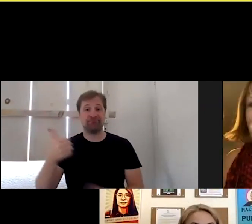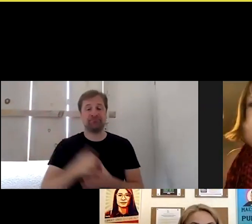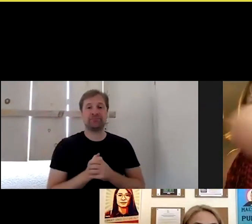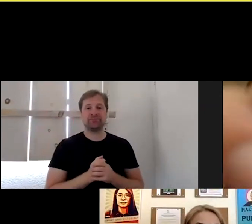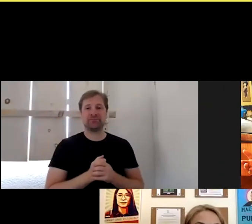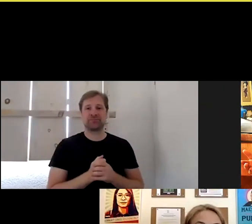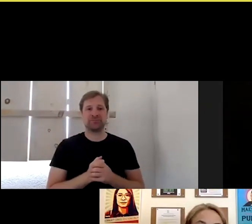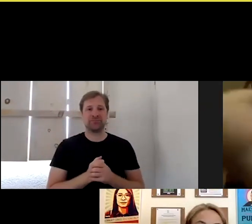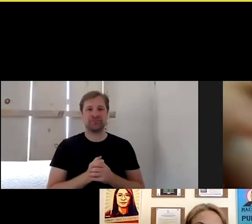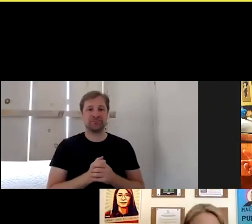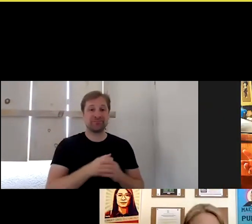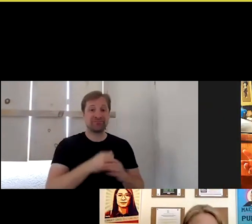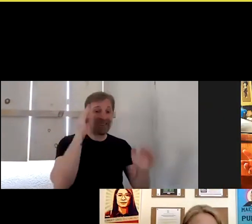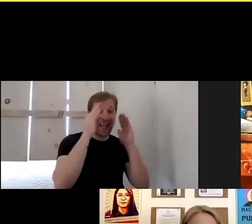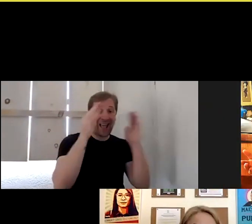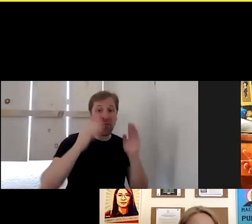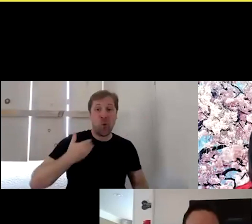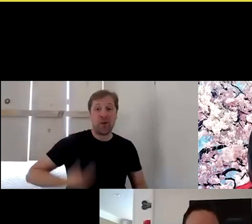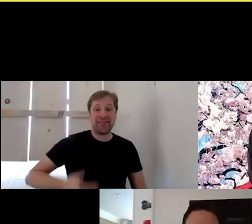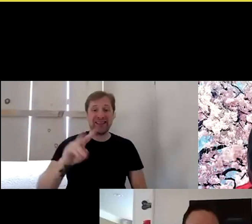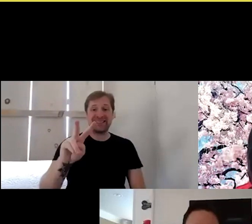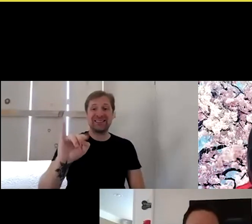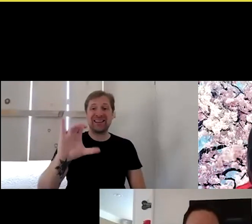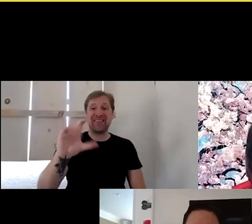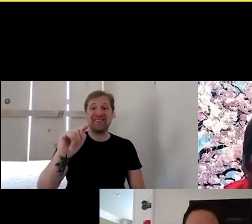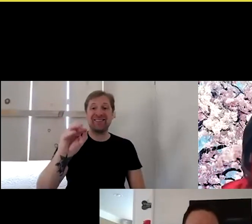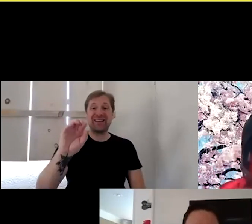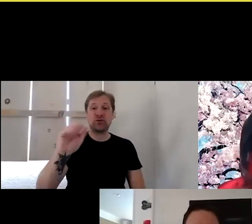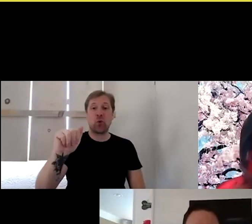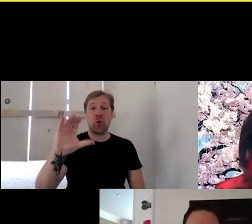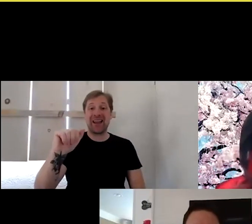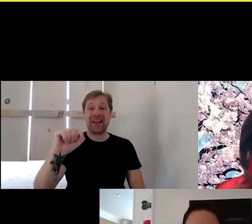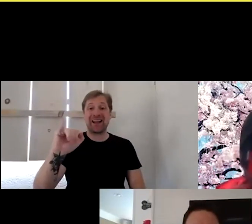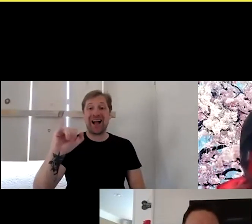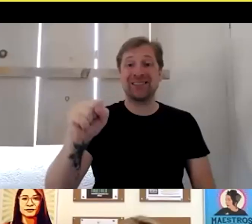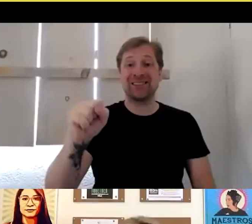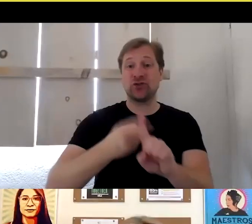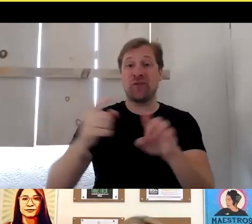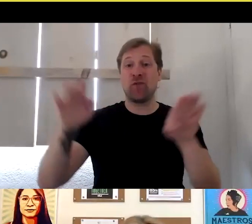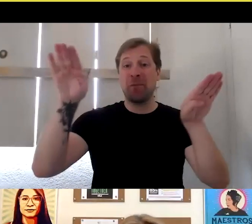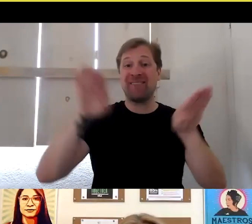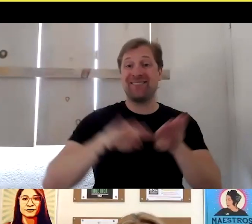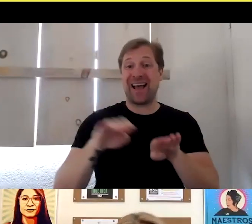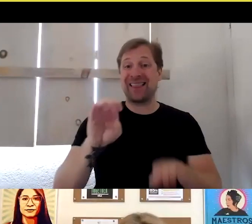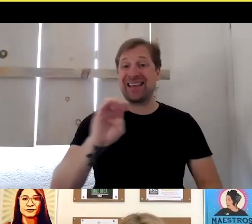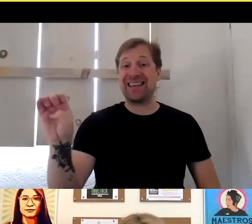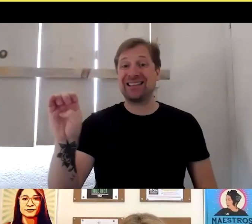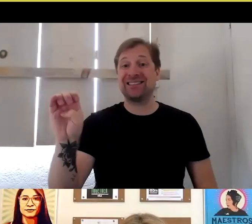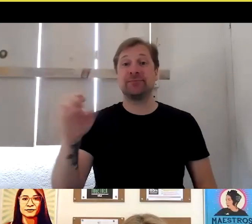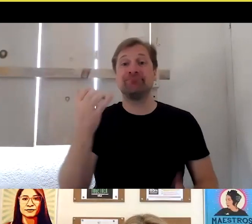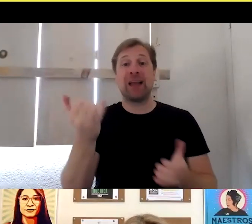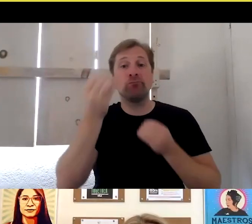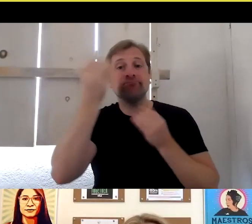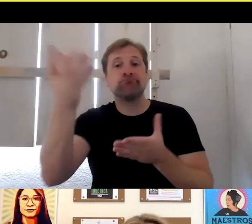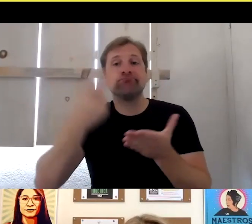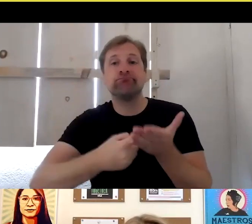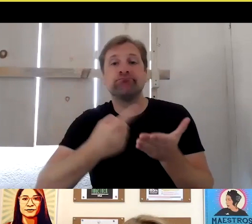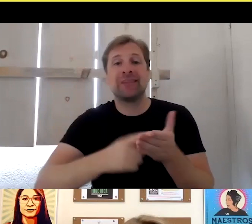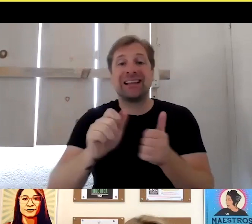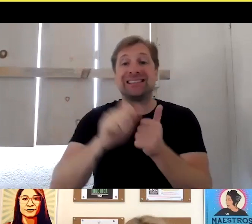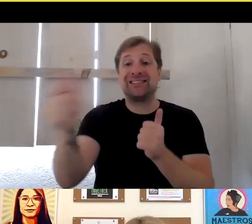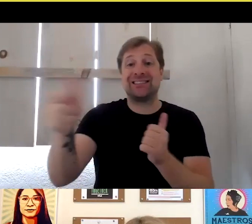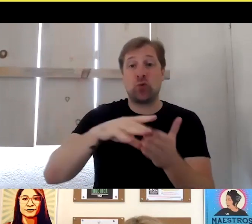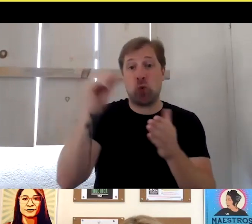Hello, everyone. This is Victoria Casas, Valley East, and I want to give you some more information on distance learning. So